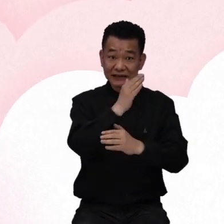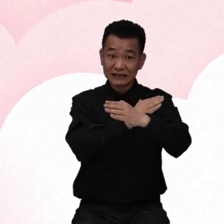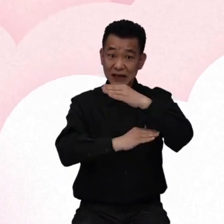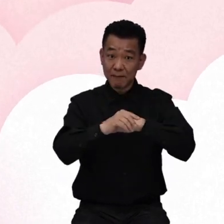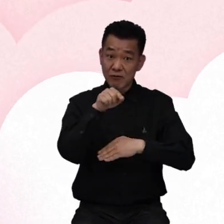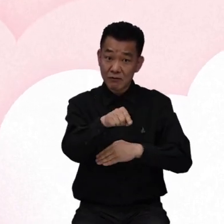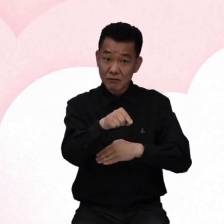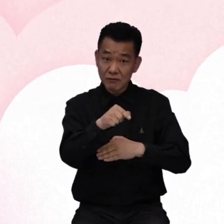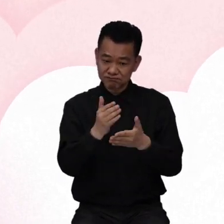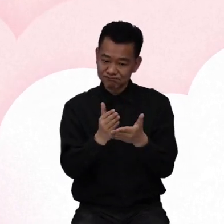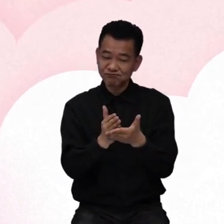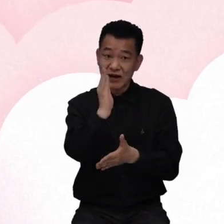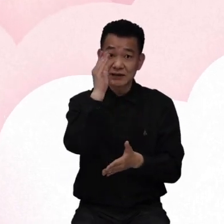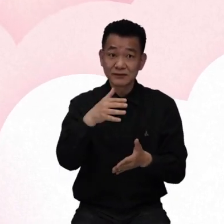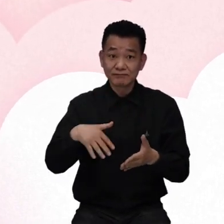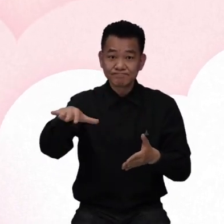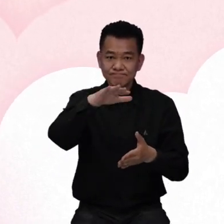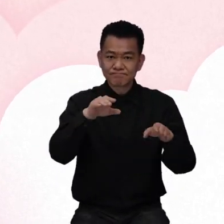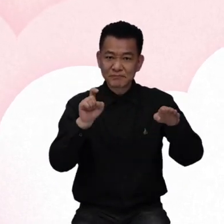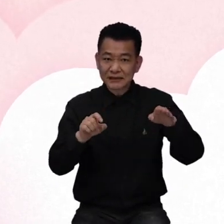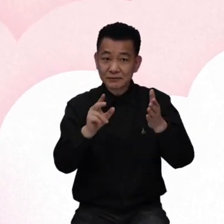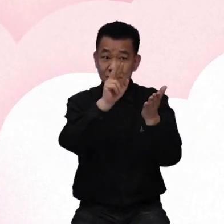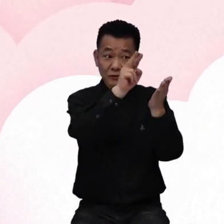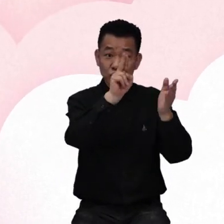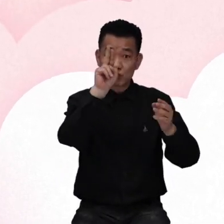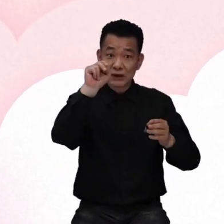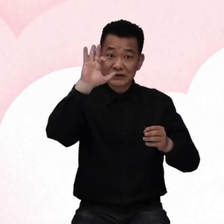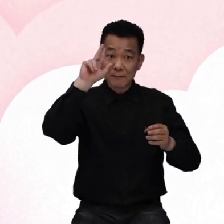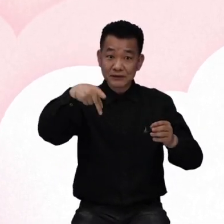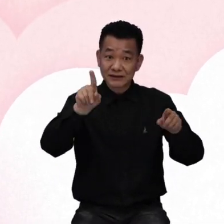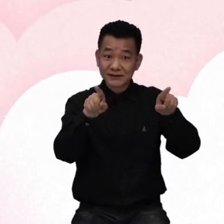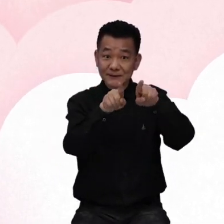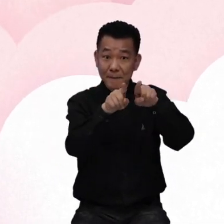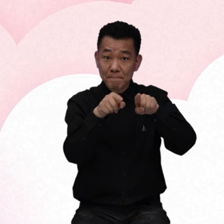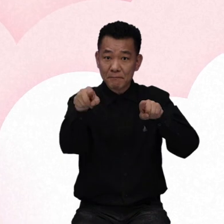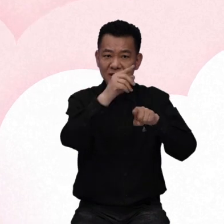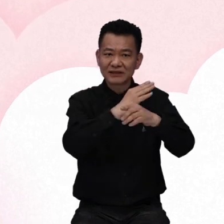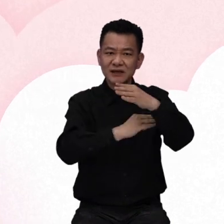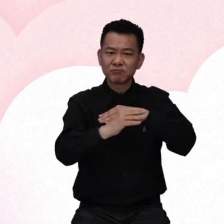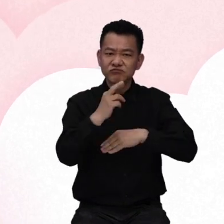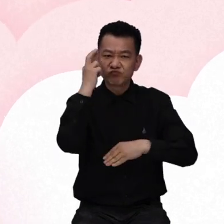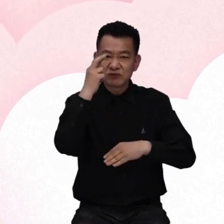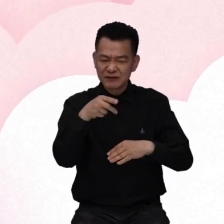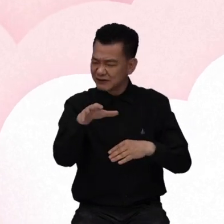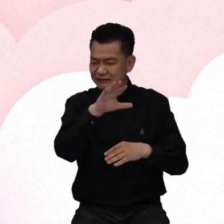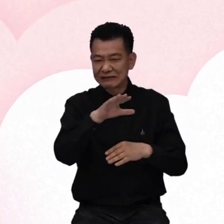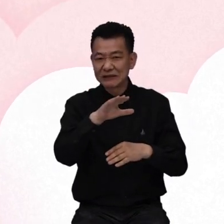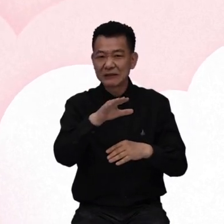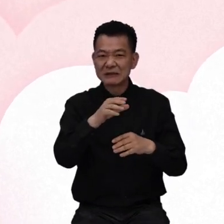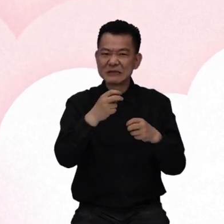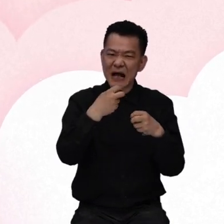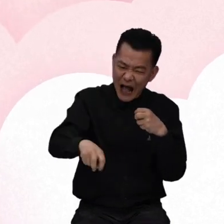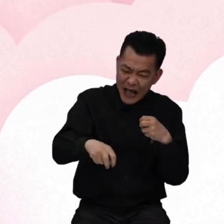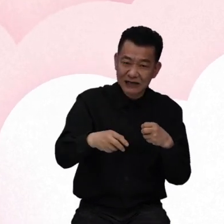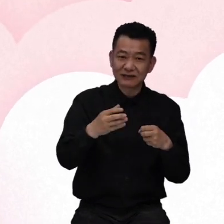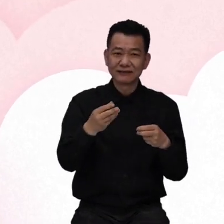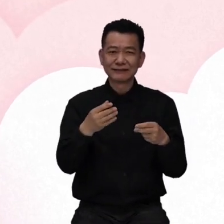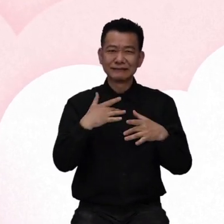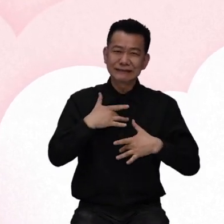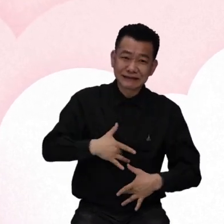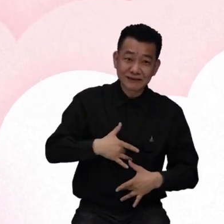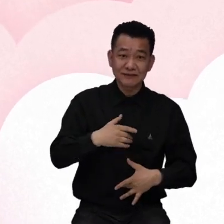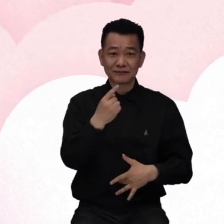protects the rights of persons with disabilities, I wish there would be less and less cases where persons with disabilities